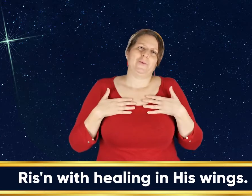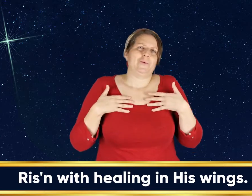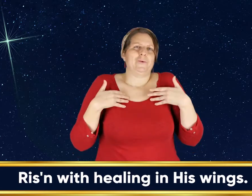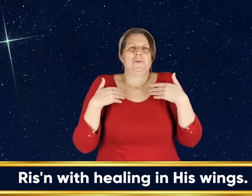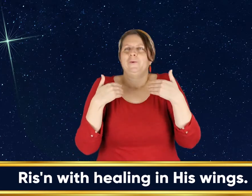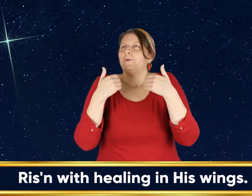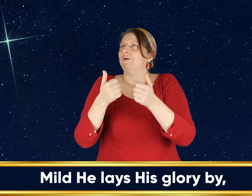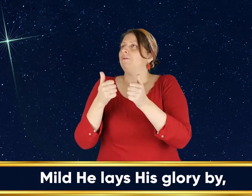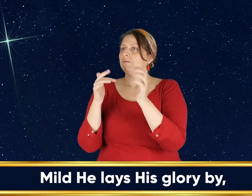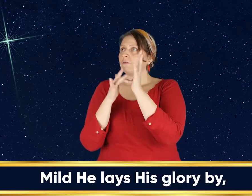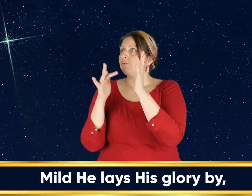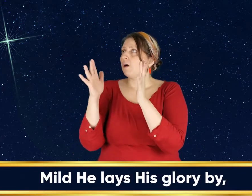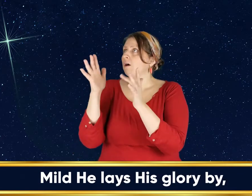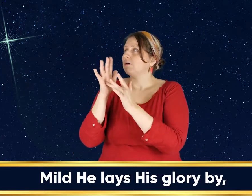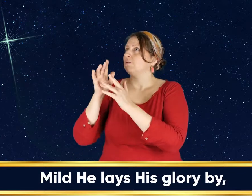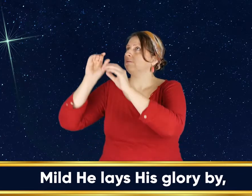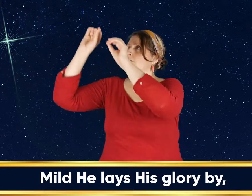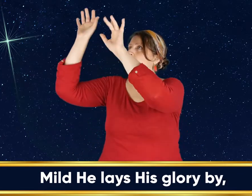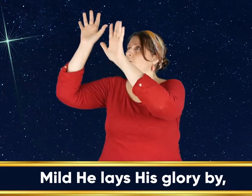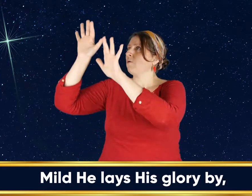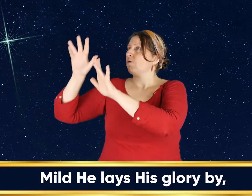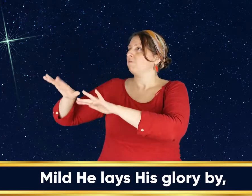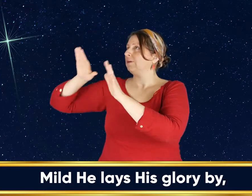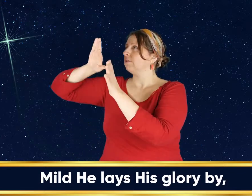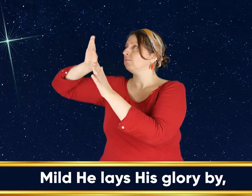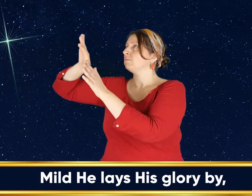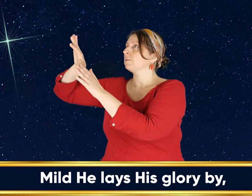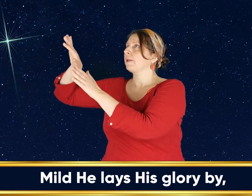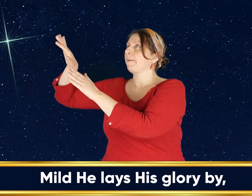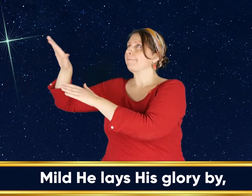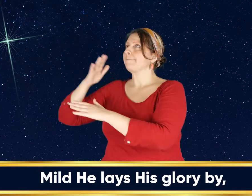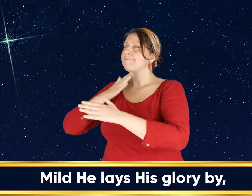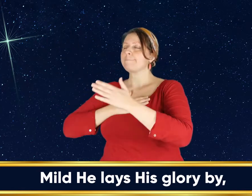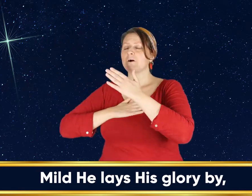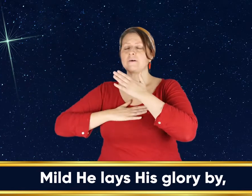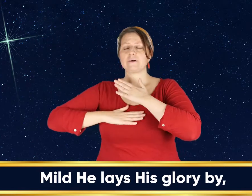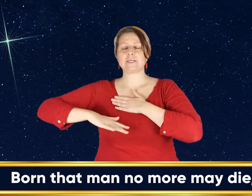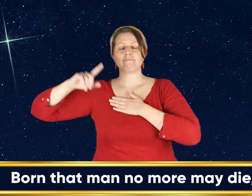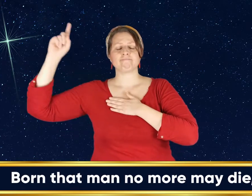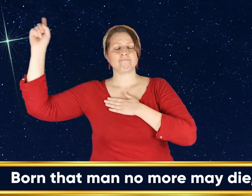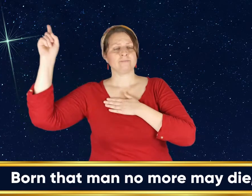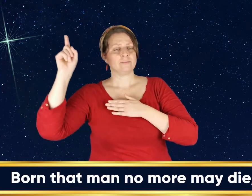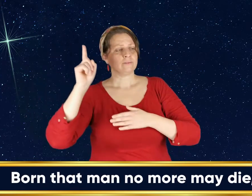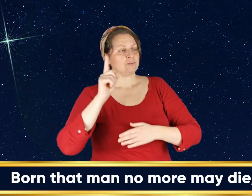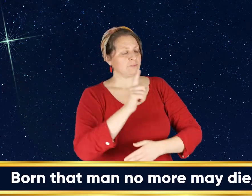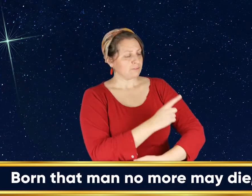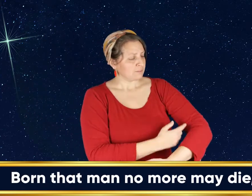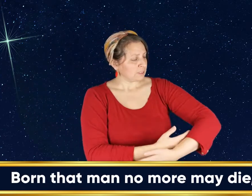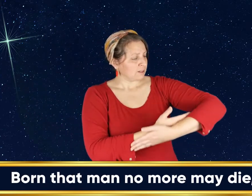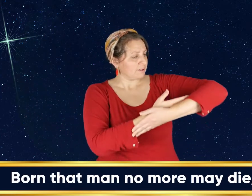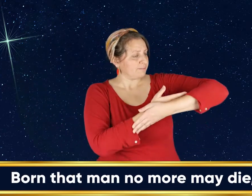his wings. Mild delay his glory by, born